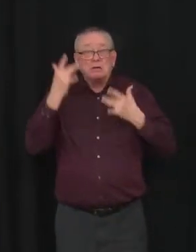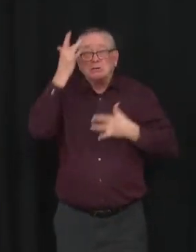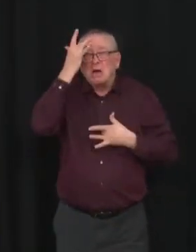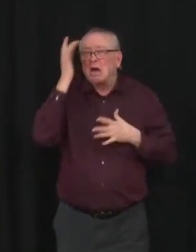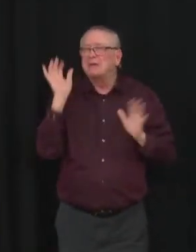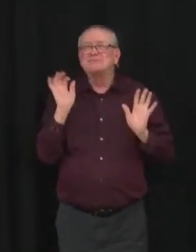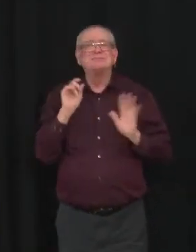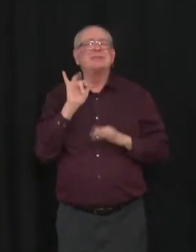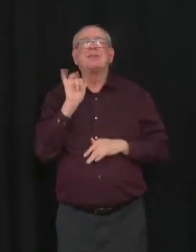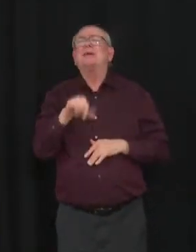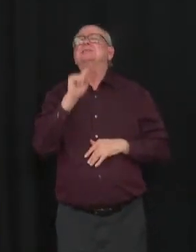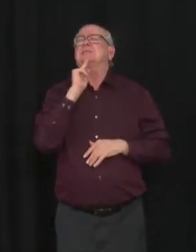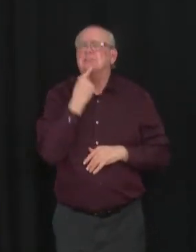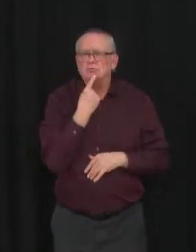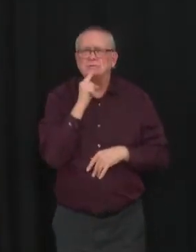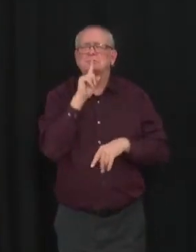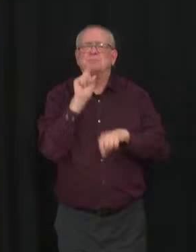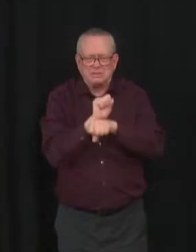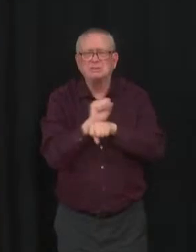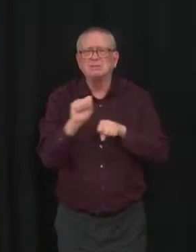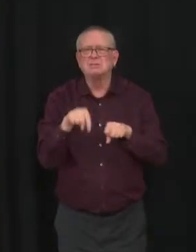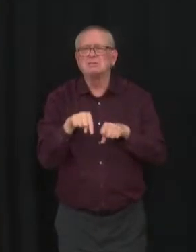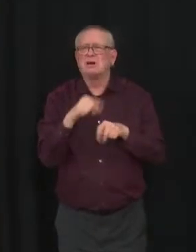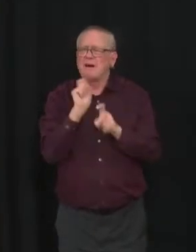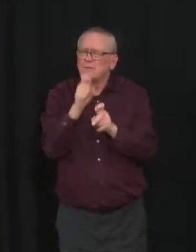seriously. And do you have a follow-up?